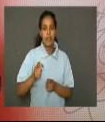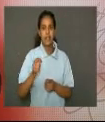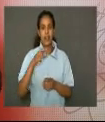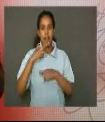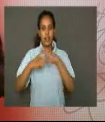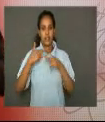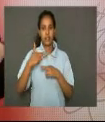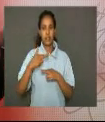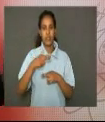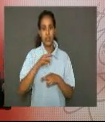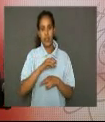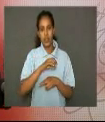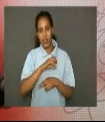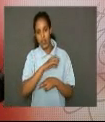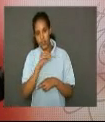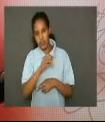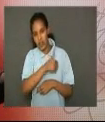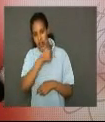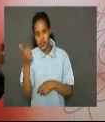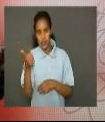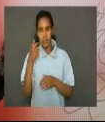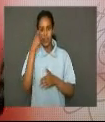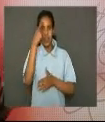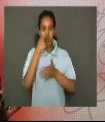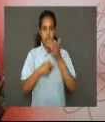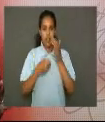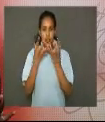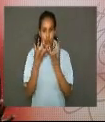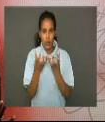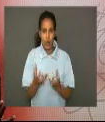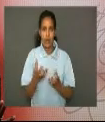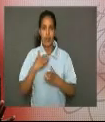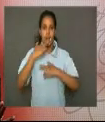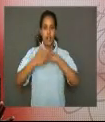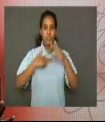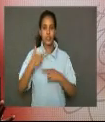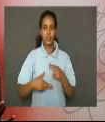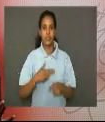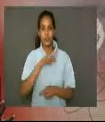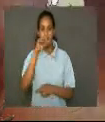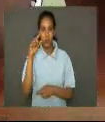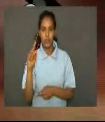reactions and the other results in slower reactions.